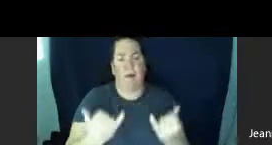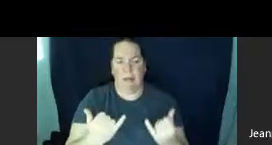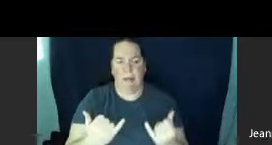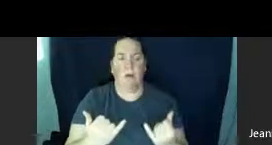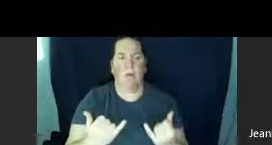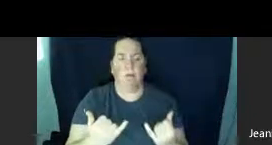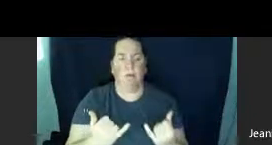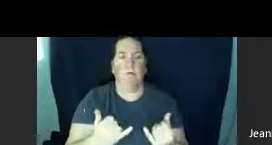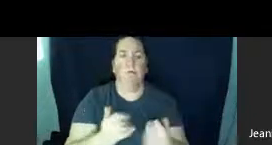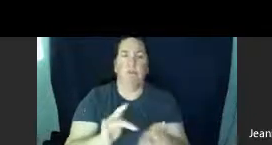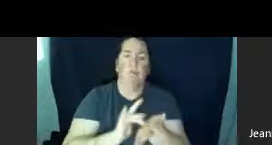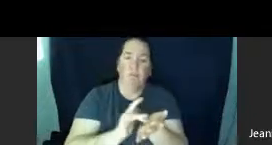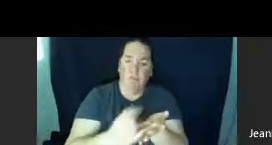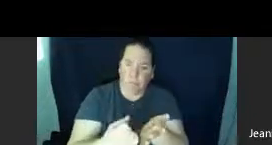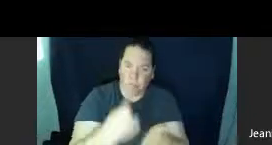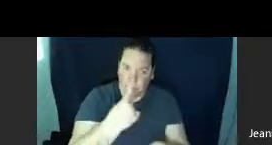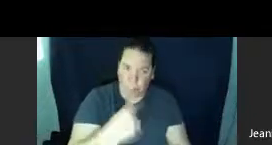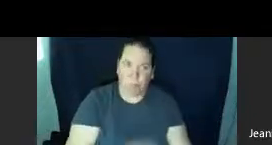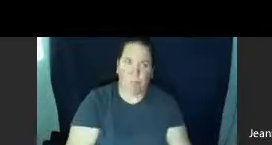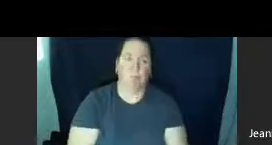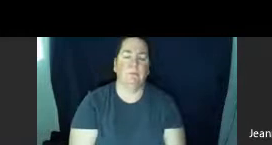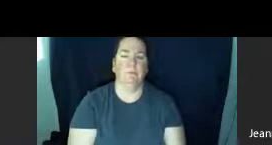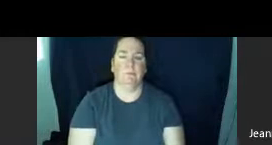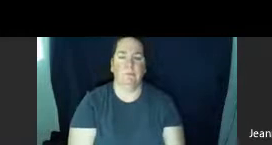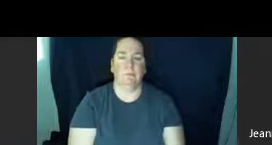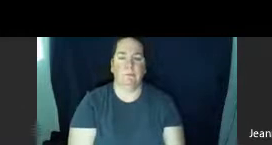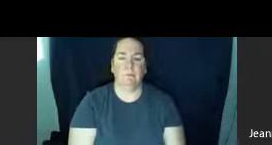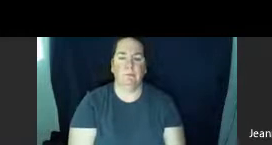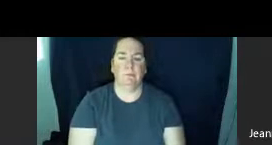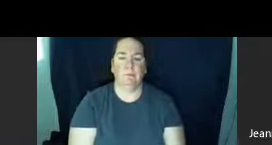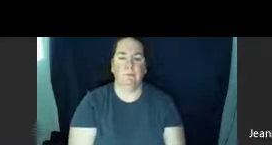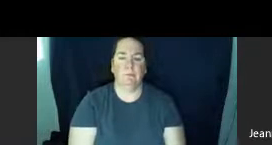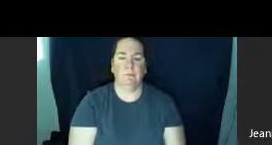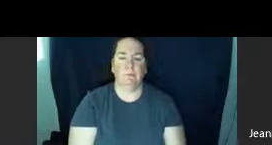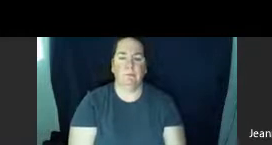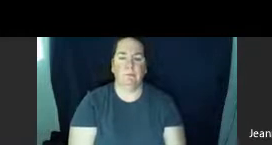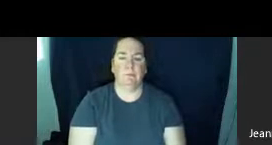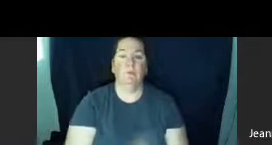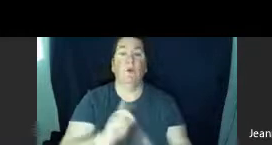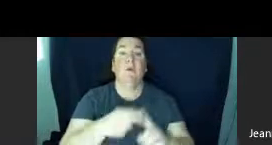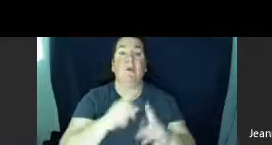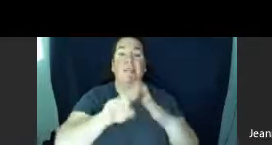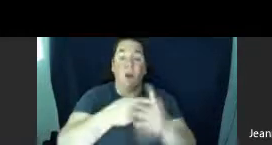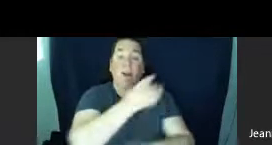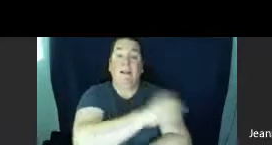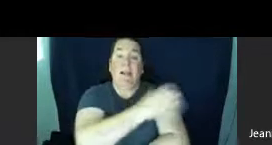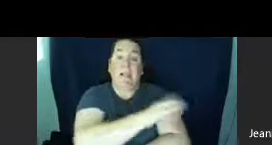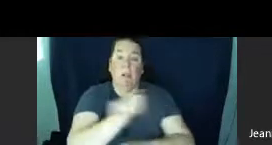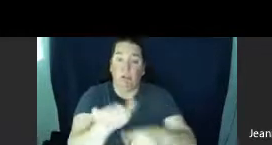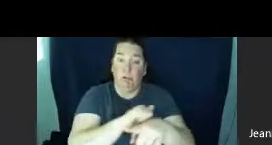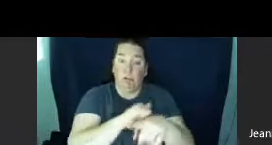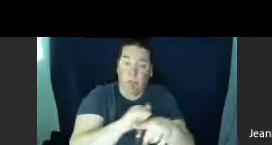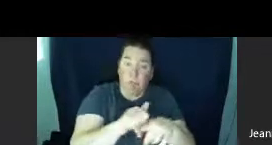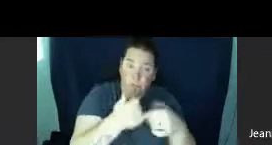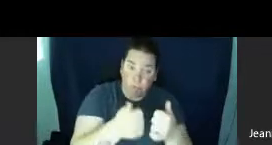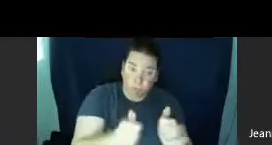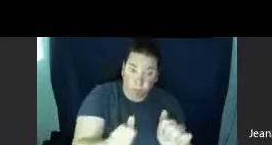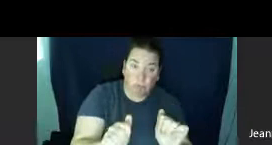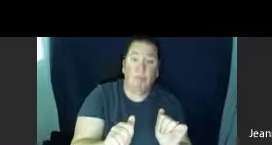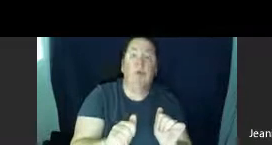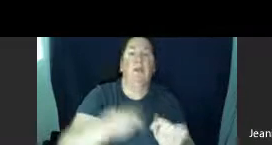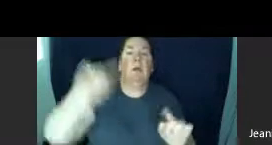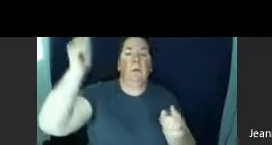oral antiviral, and at the time of the clinical trial when this was released, it has been shown to